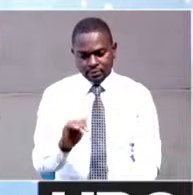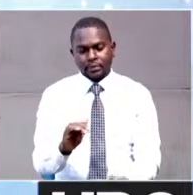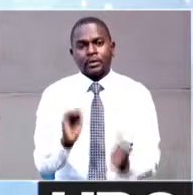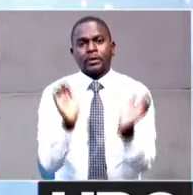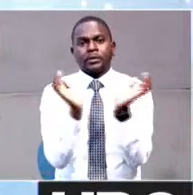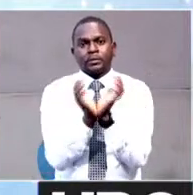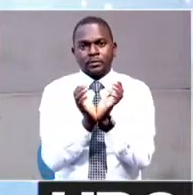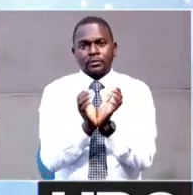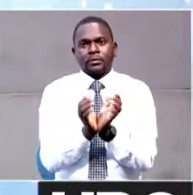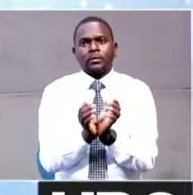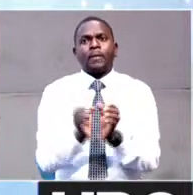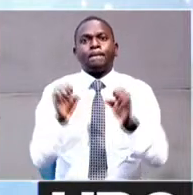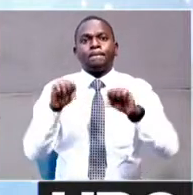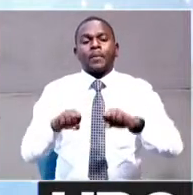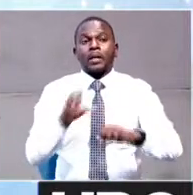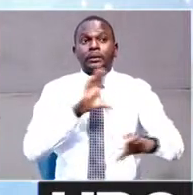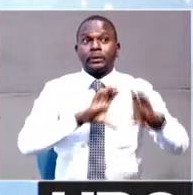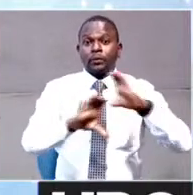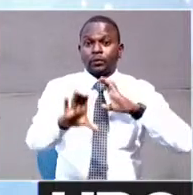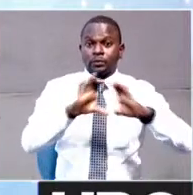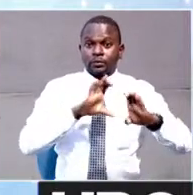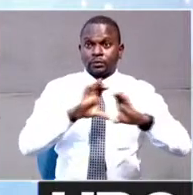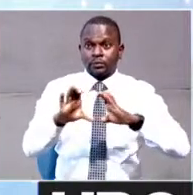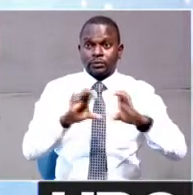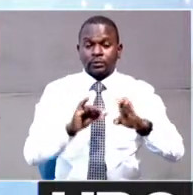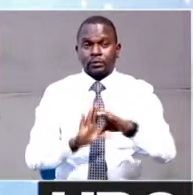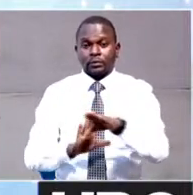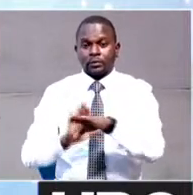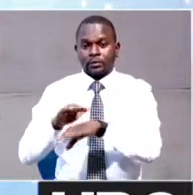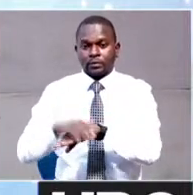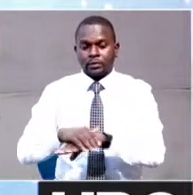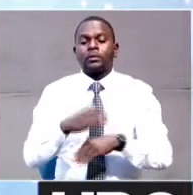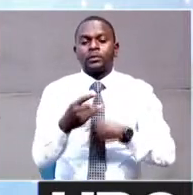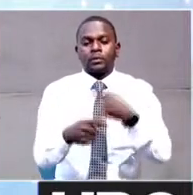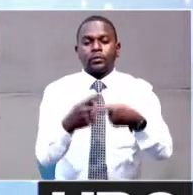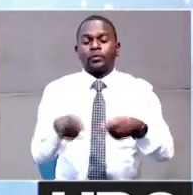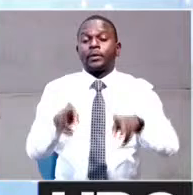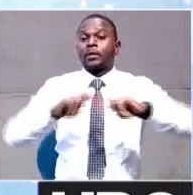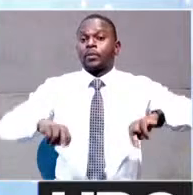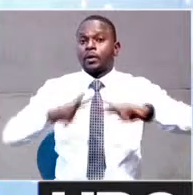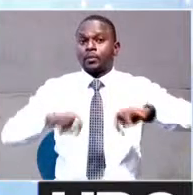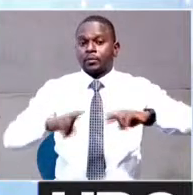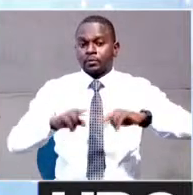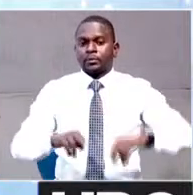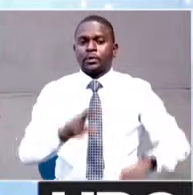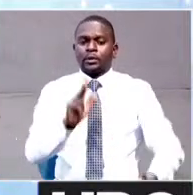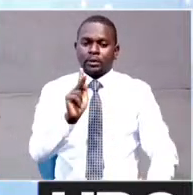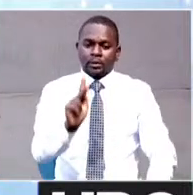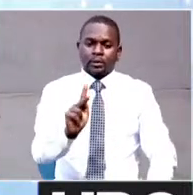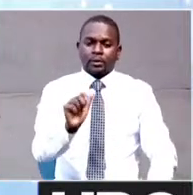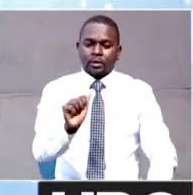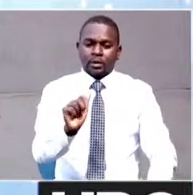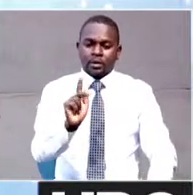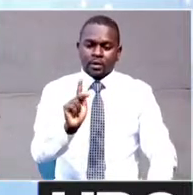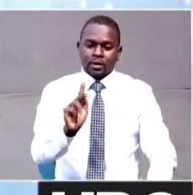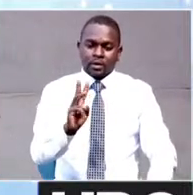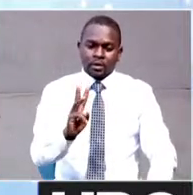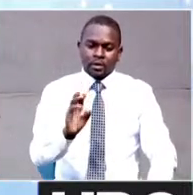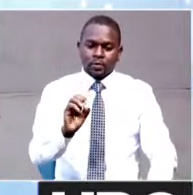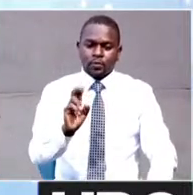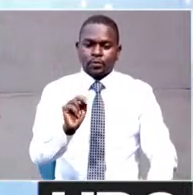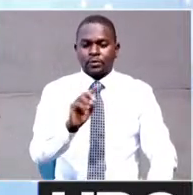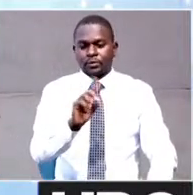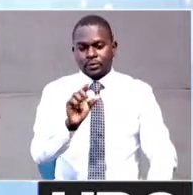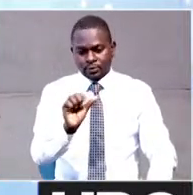offensive communication over fears that he might interfere with the ongoing investigations. Kakwenza's legal team, led by